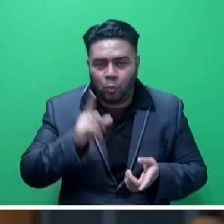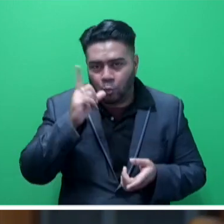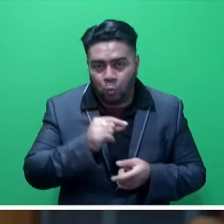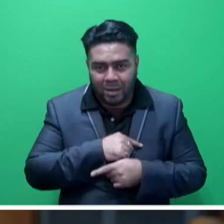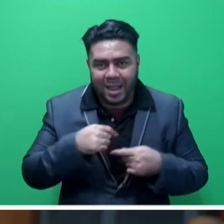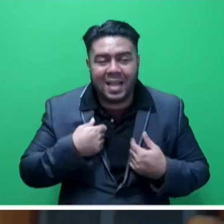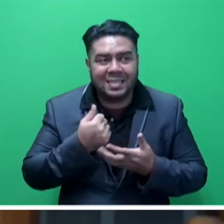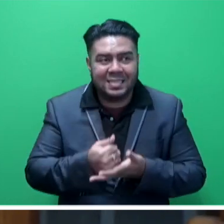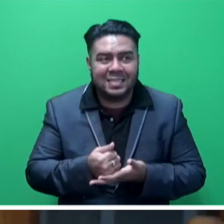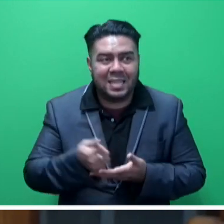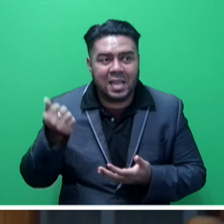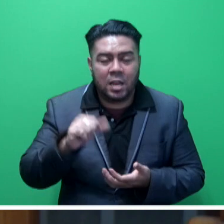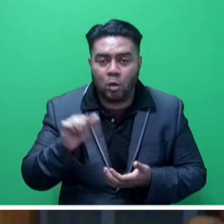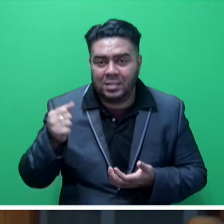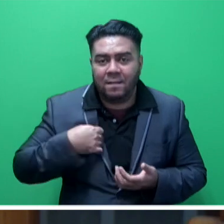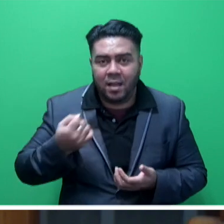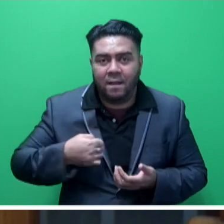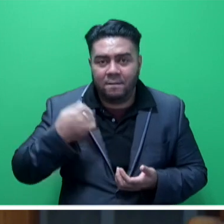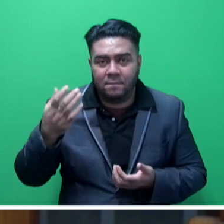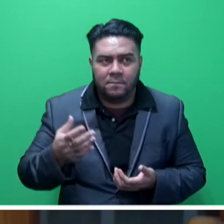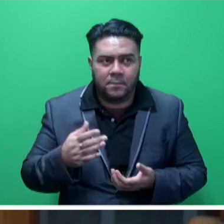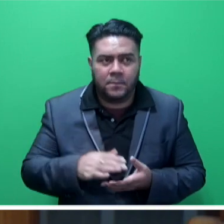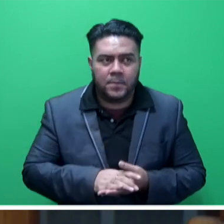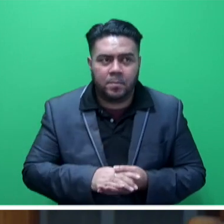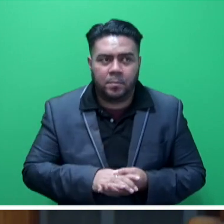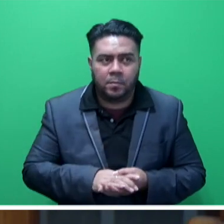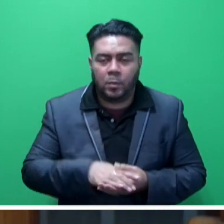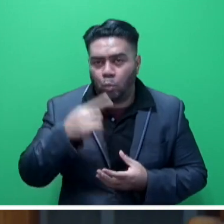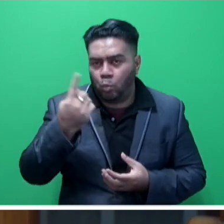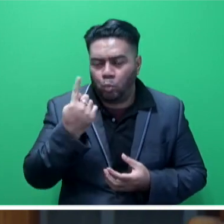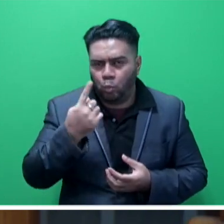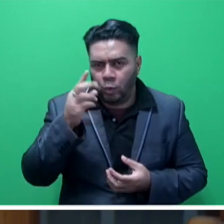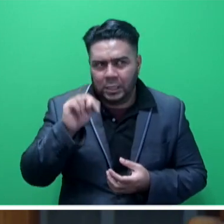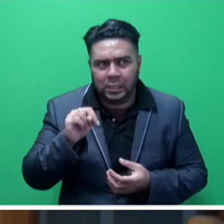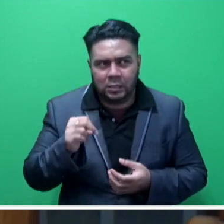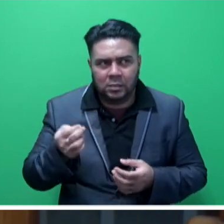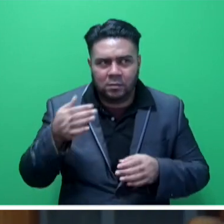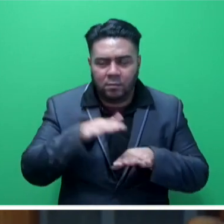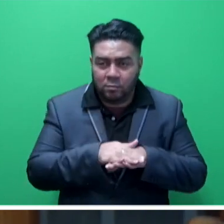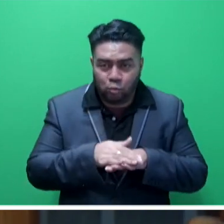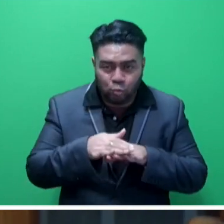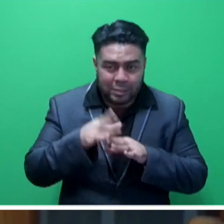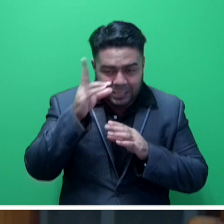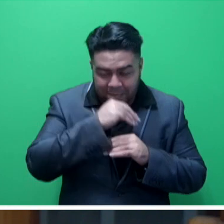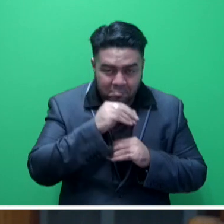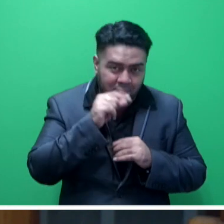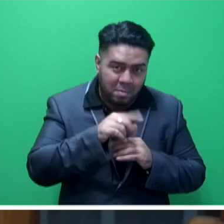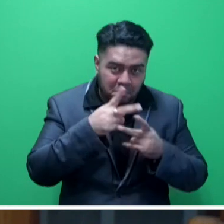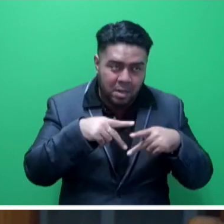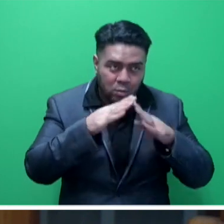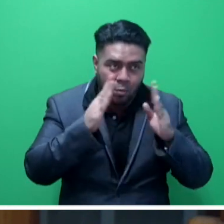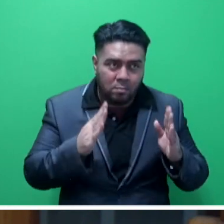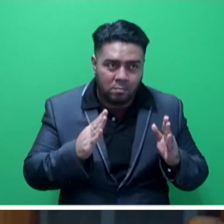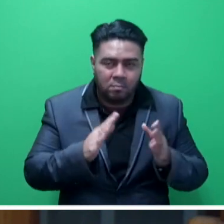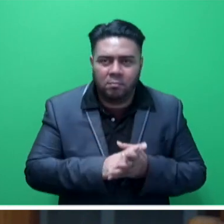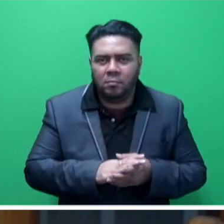assist any survivor or a victim who needs overnight shelter or shelter for a couple of days while their cases are